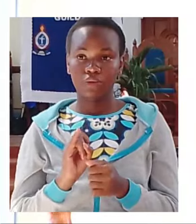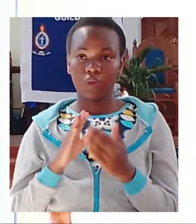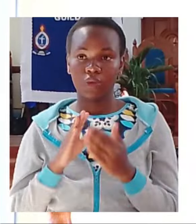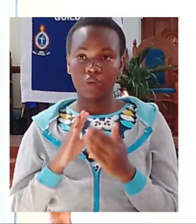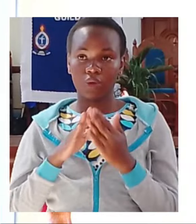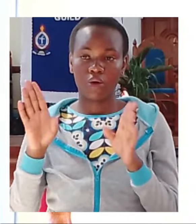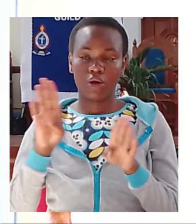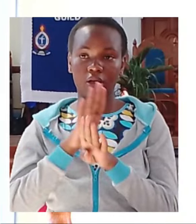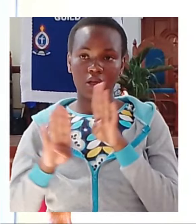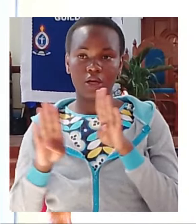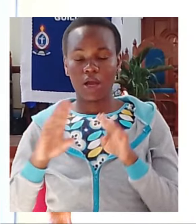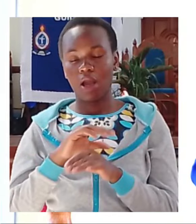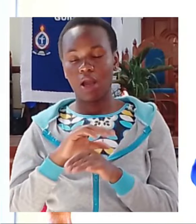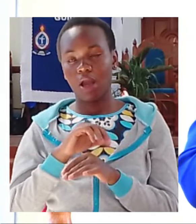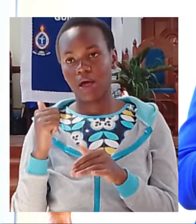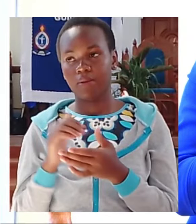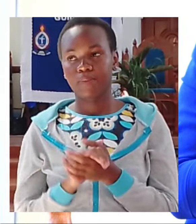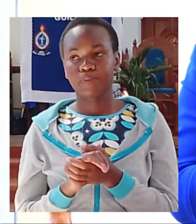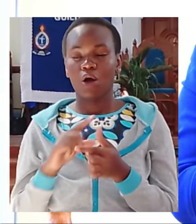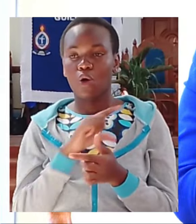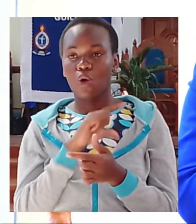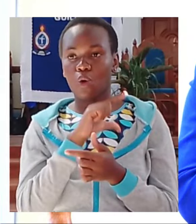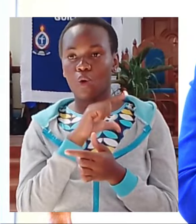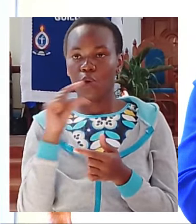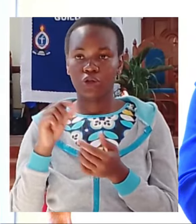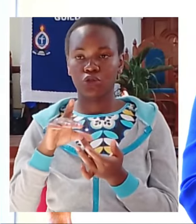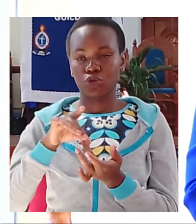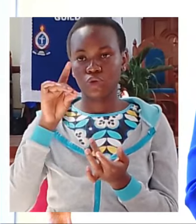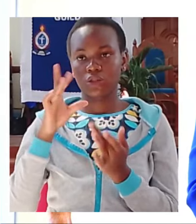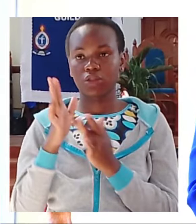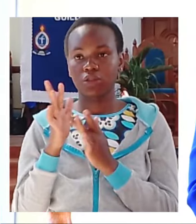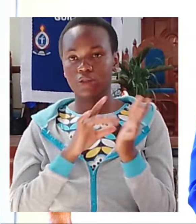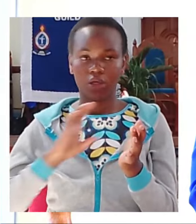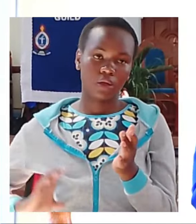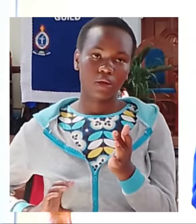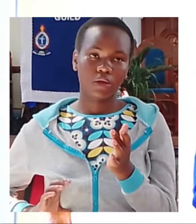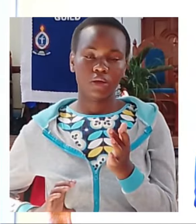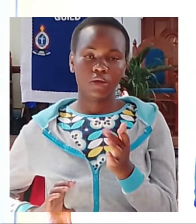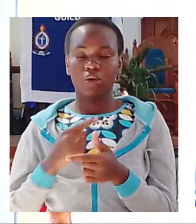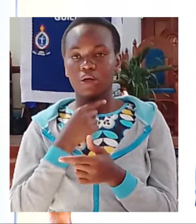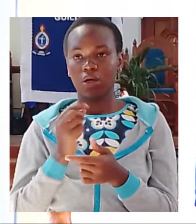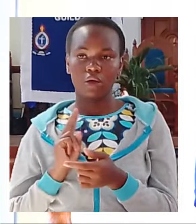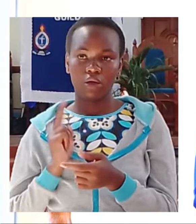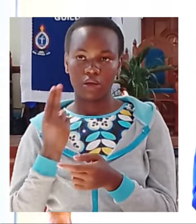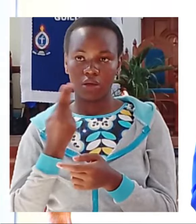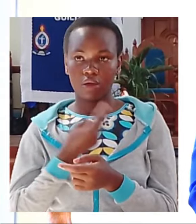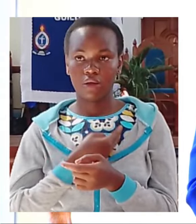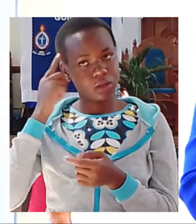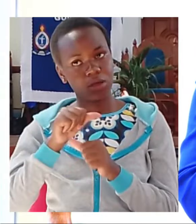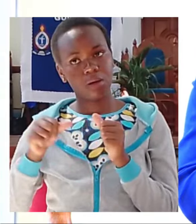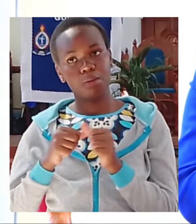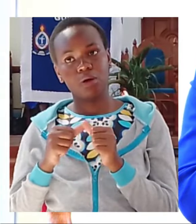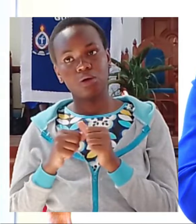more than anything else? Are we going to choose God? I would like us to think about this